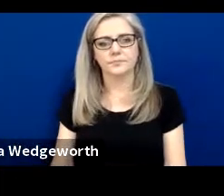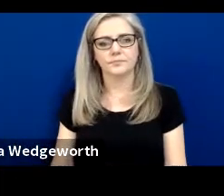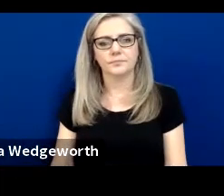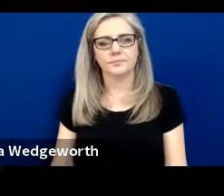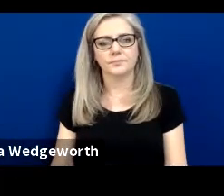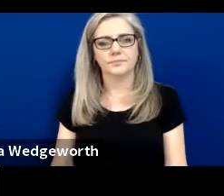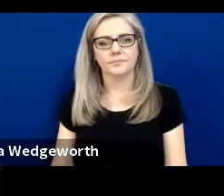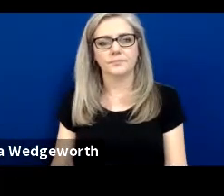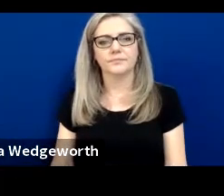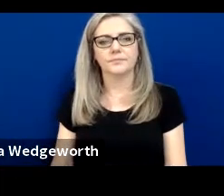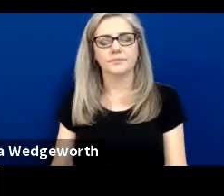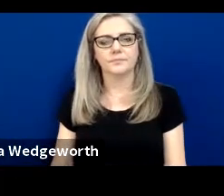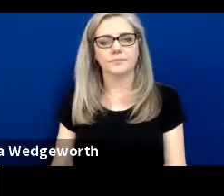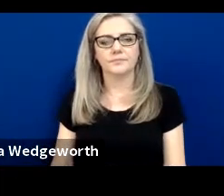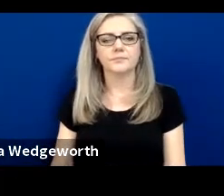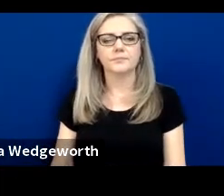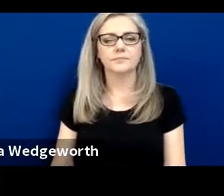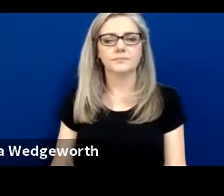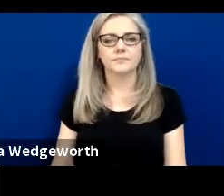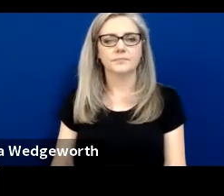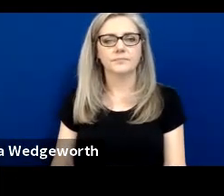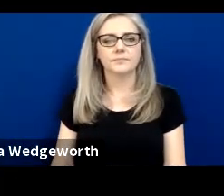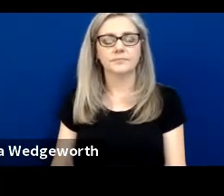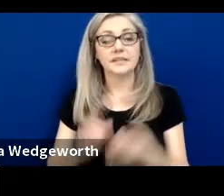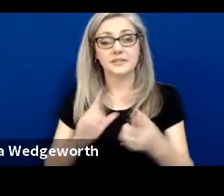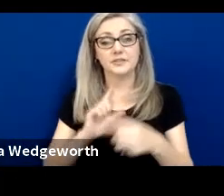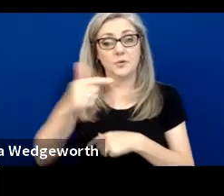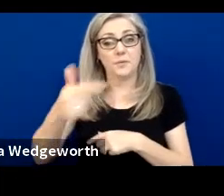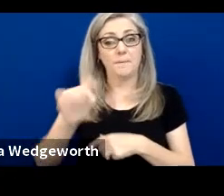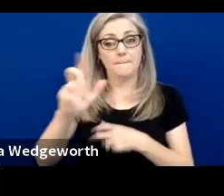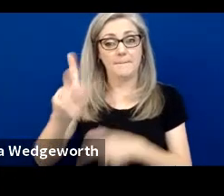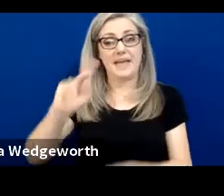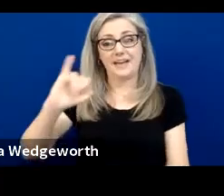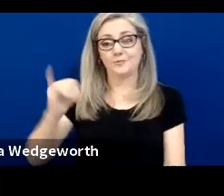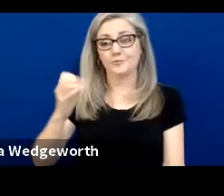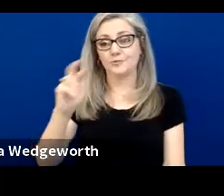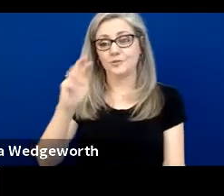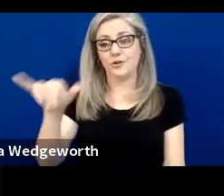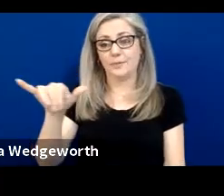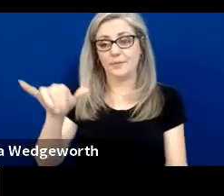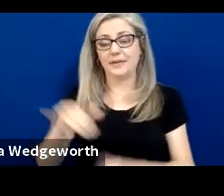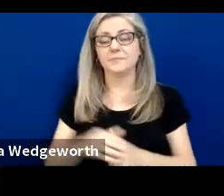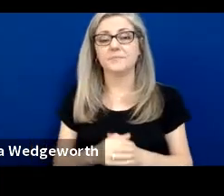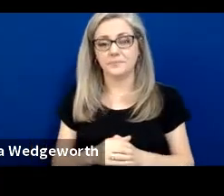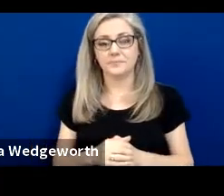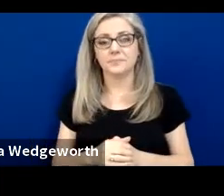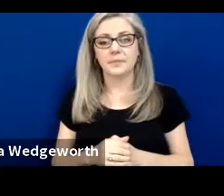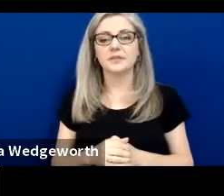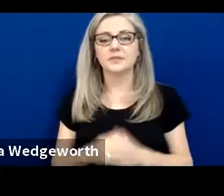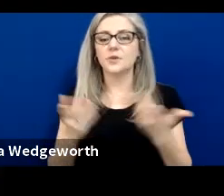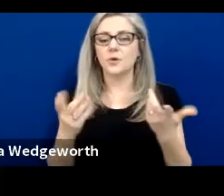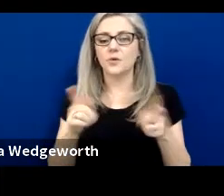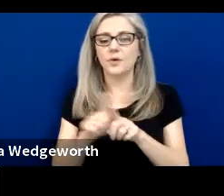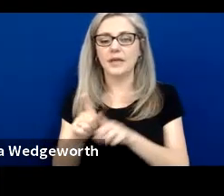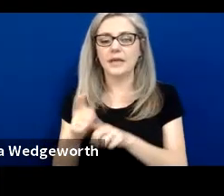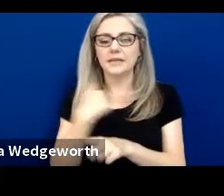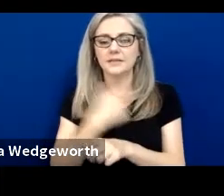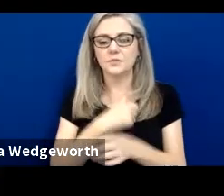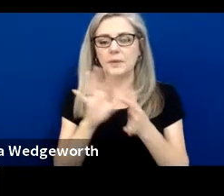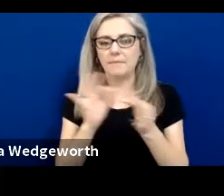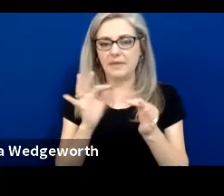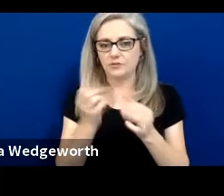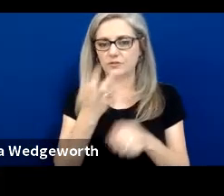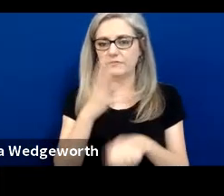So to give the mic back to Jeremy. Yeah, so as we've mentioned several times